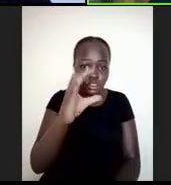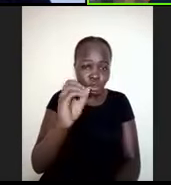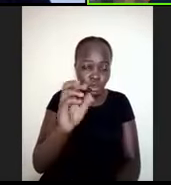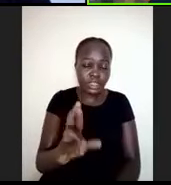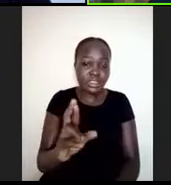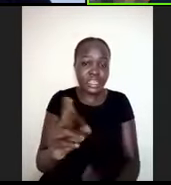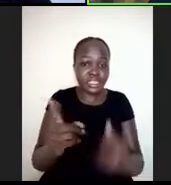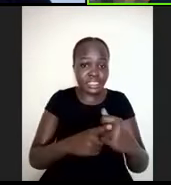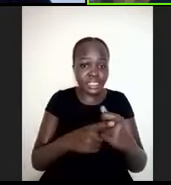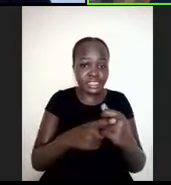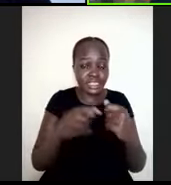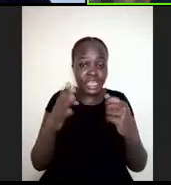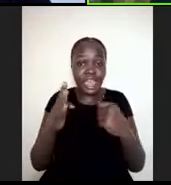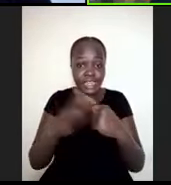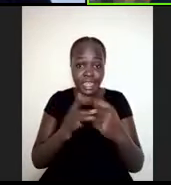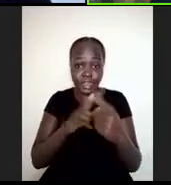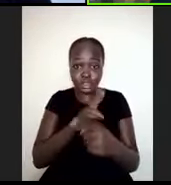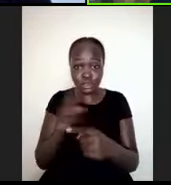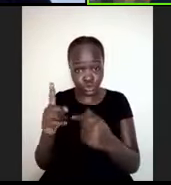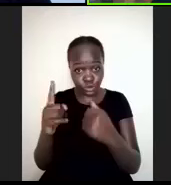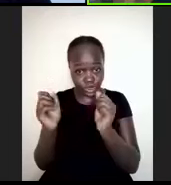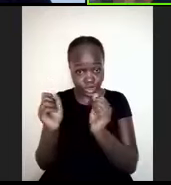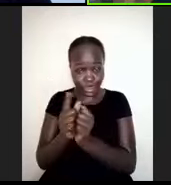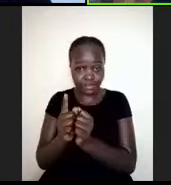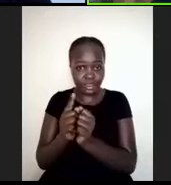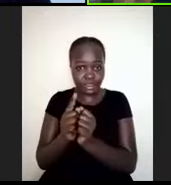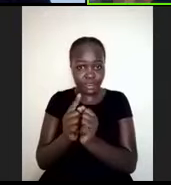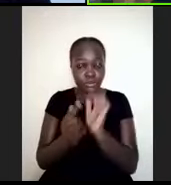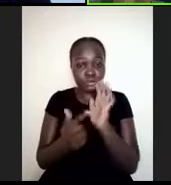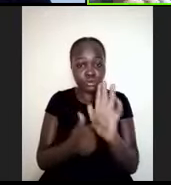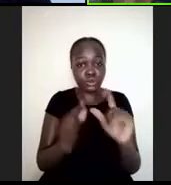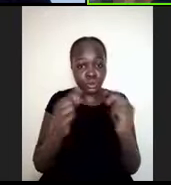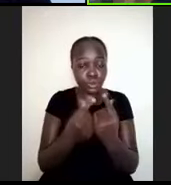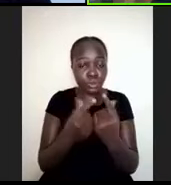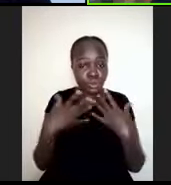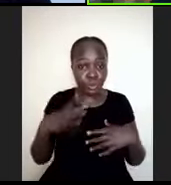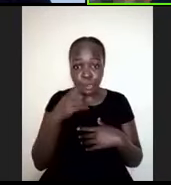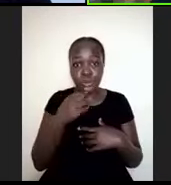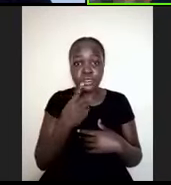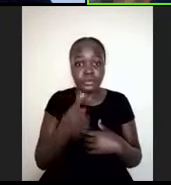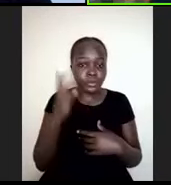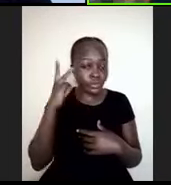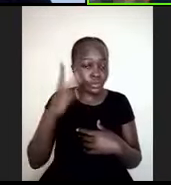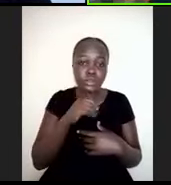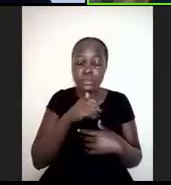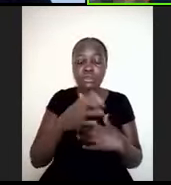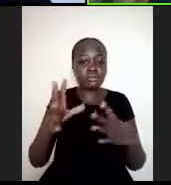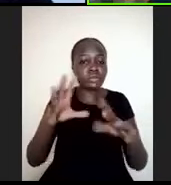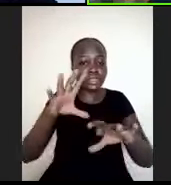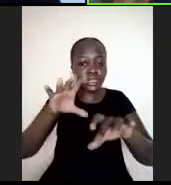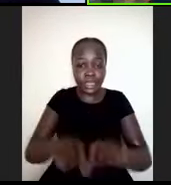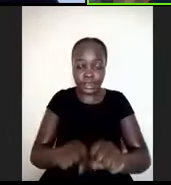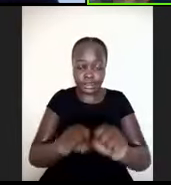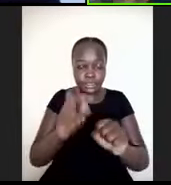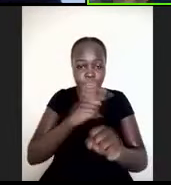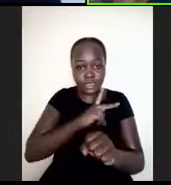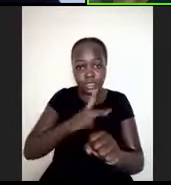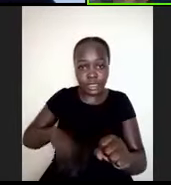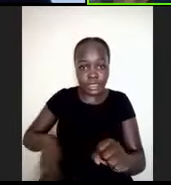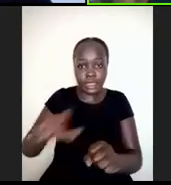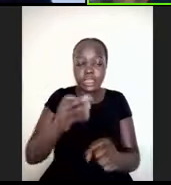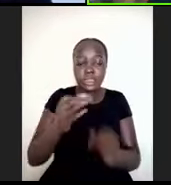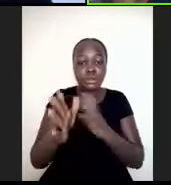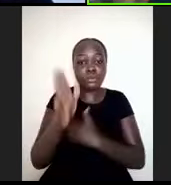1 Corinthians 6:9-11. It lists a group of people who God says they will not inherit the kingdom of God.